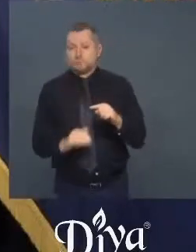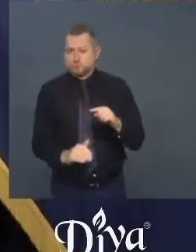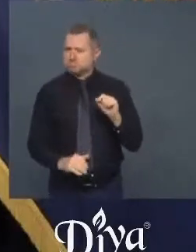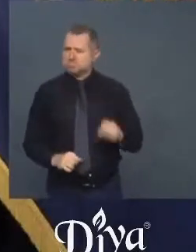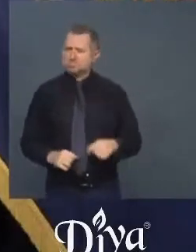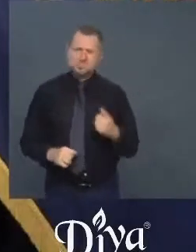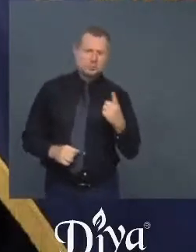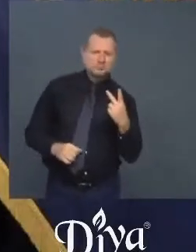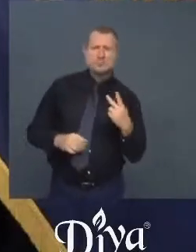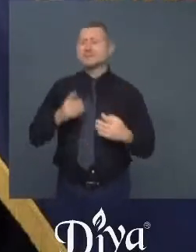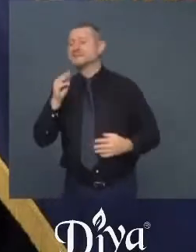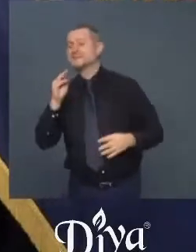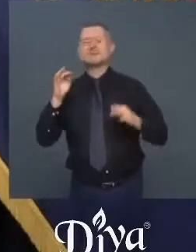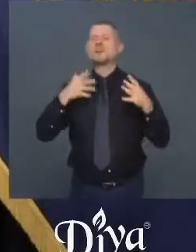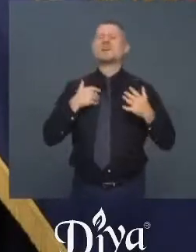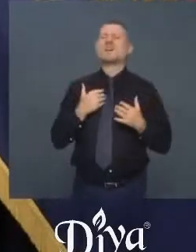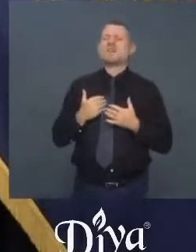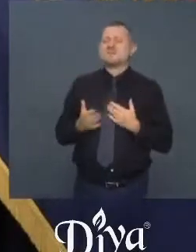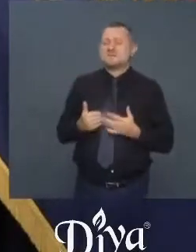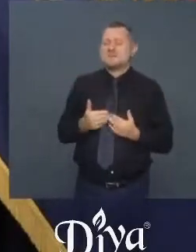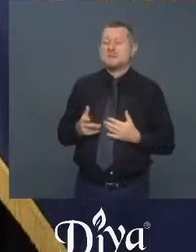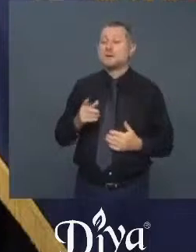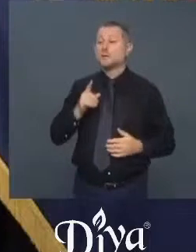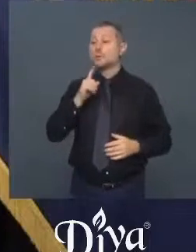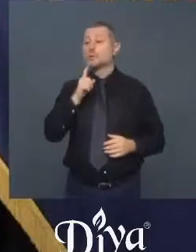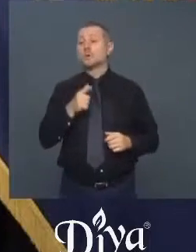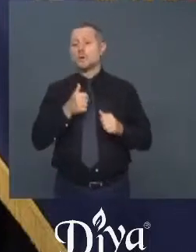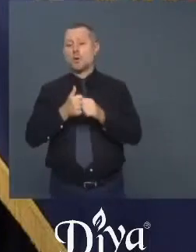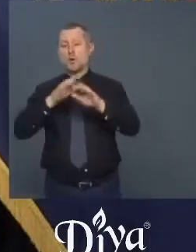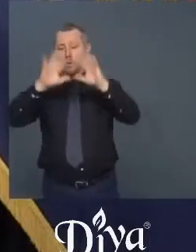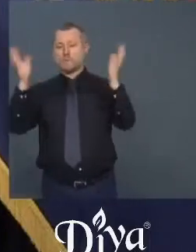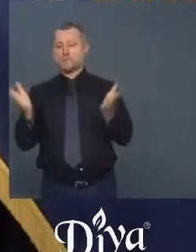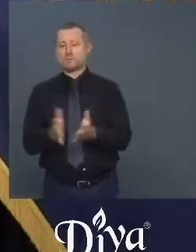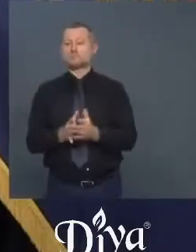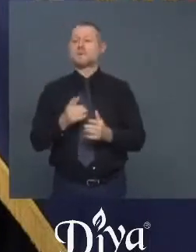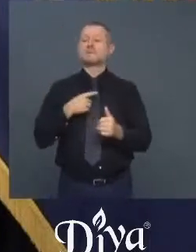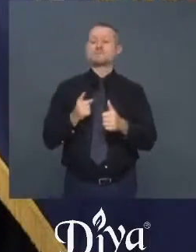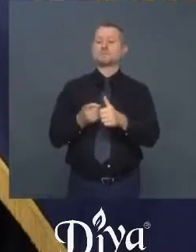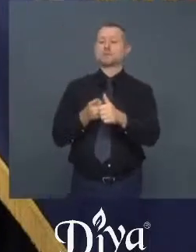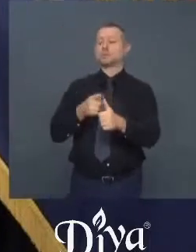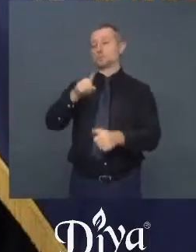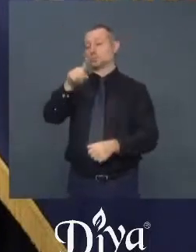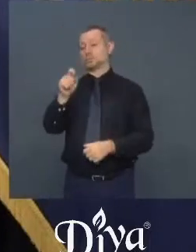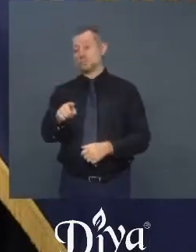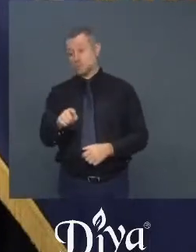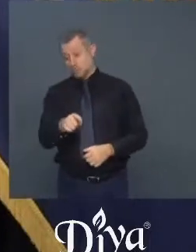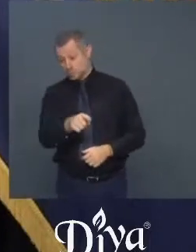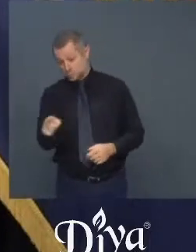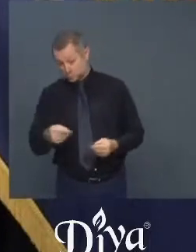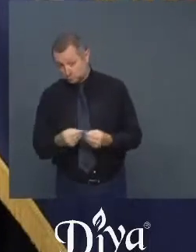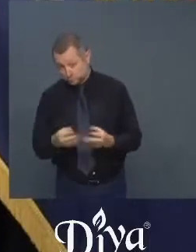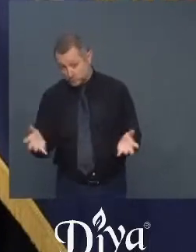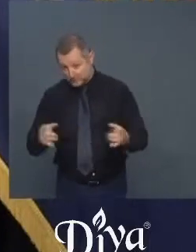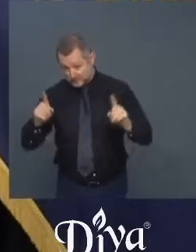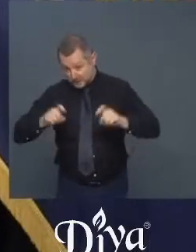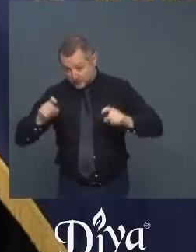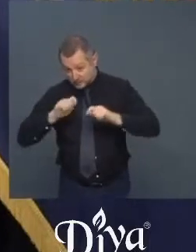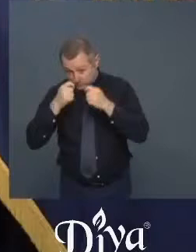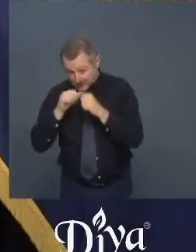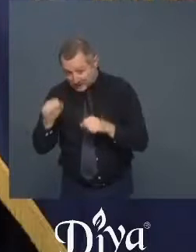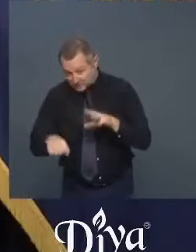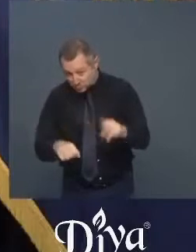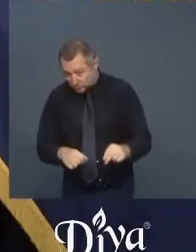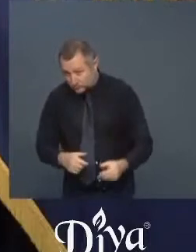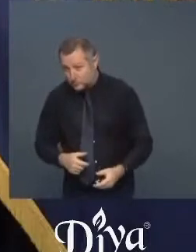you want to look at the totality of the circumstance. First question is going to be, are they taking the tests? You know, you guys assume